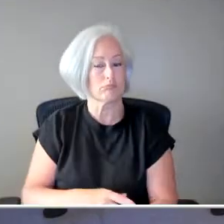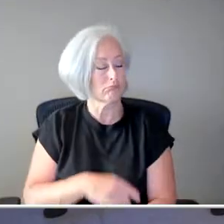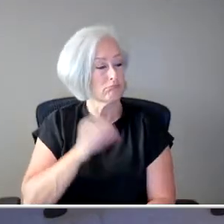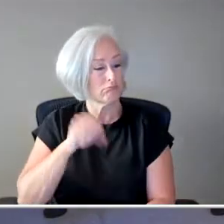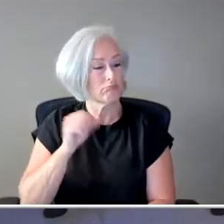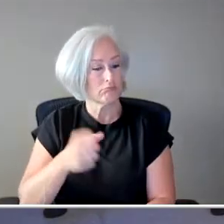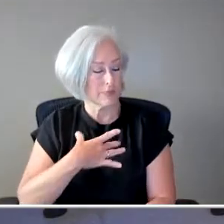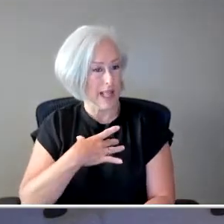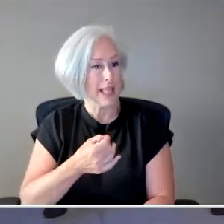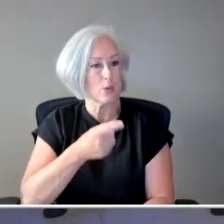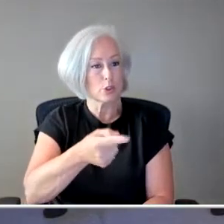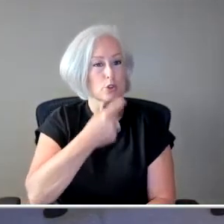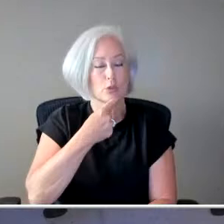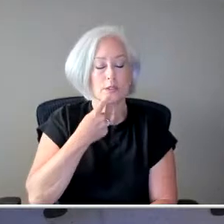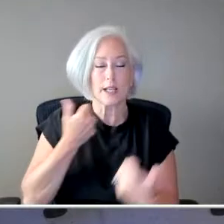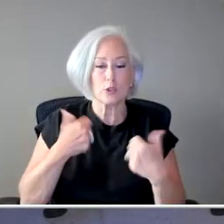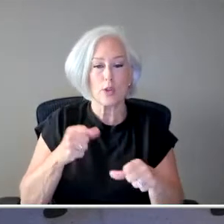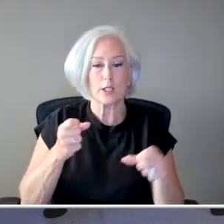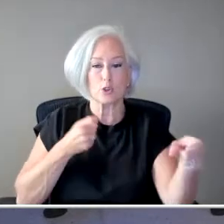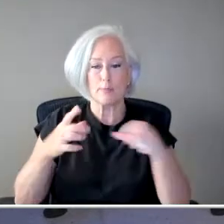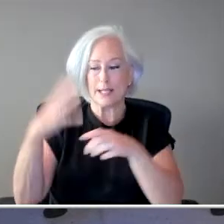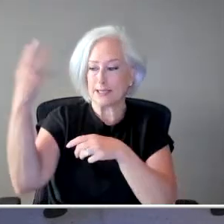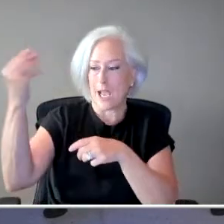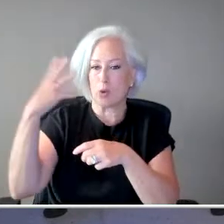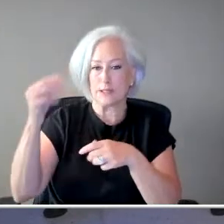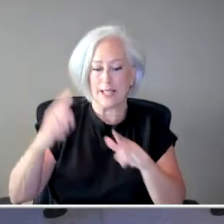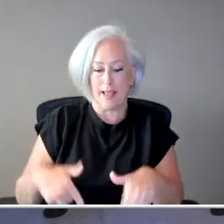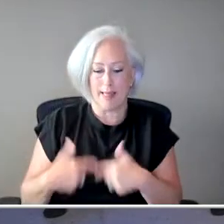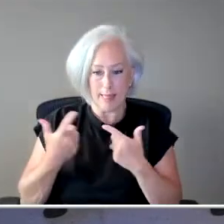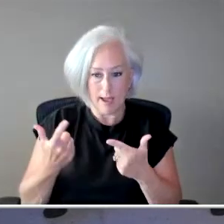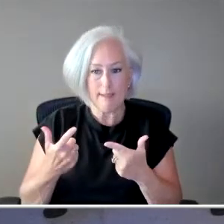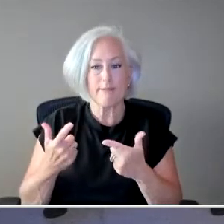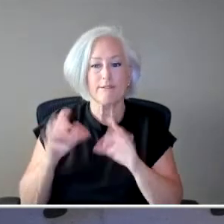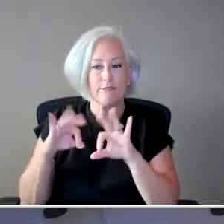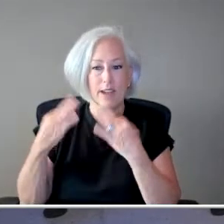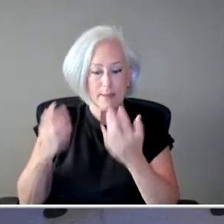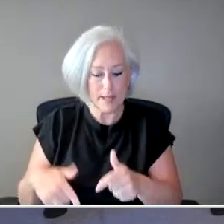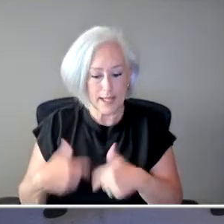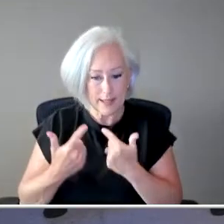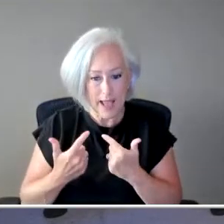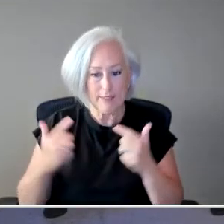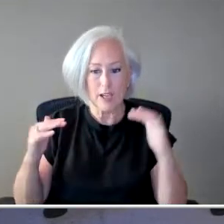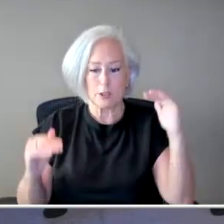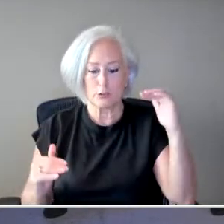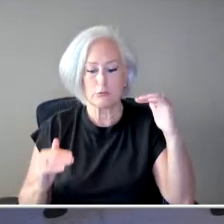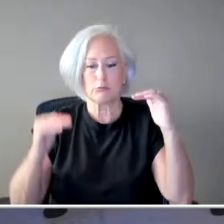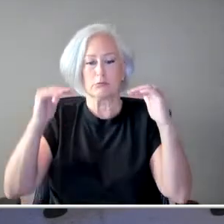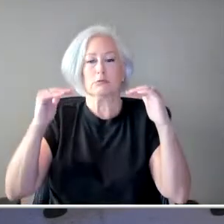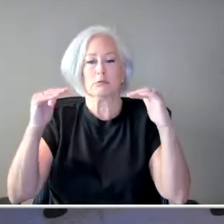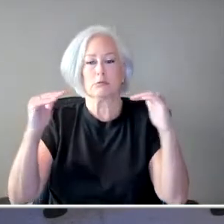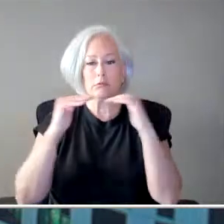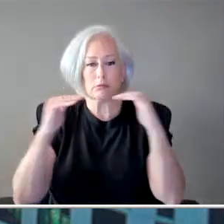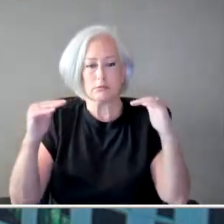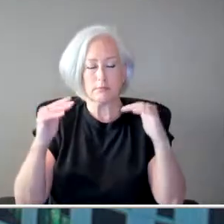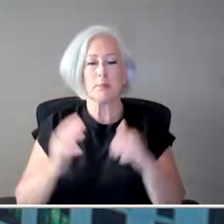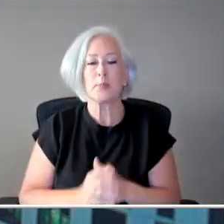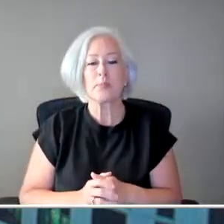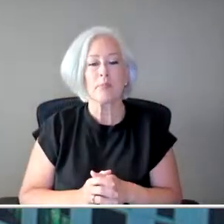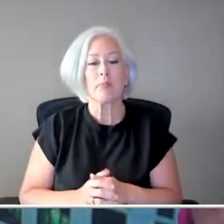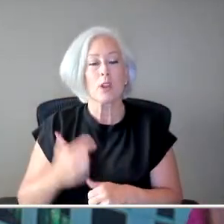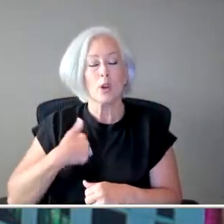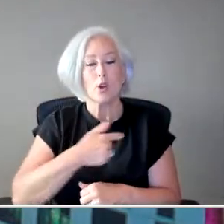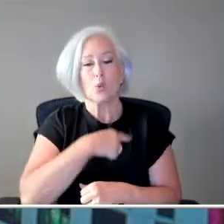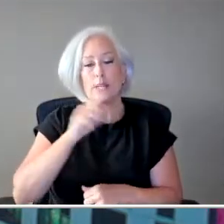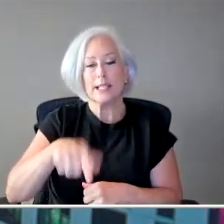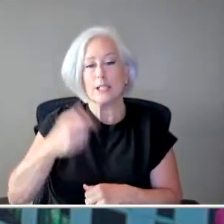you said, trying to manage your outside life to kind of meet the expectation. Yeah, fill and that I gap. think for all of us to understand that it's